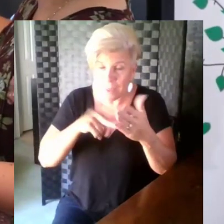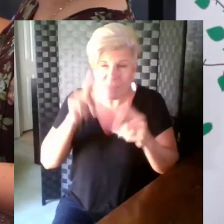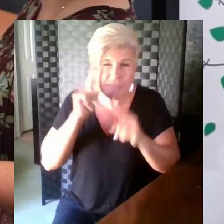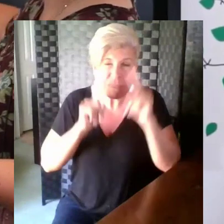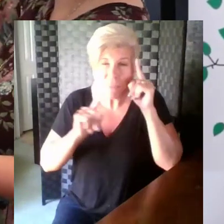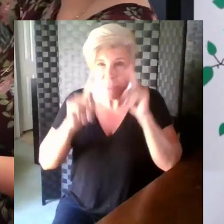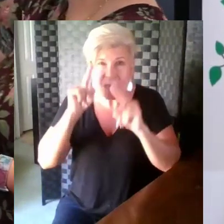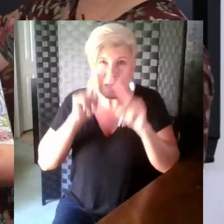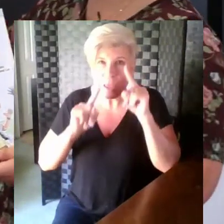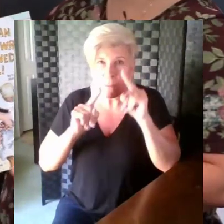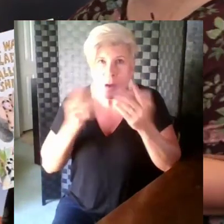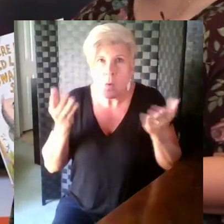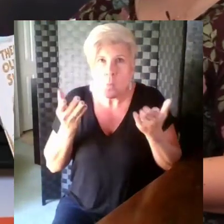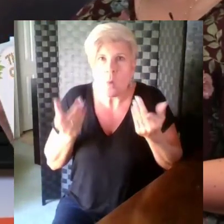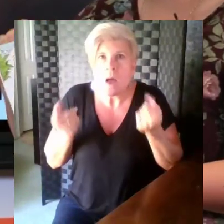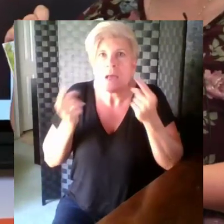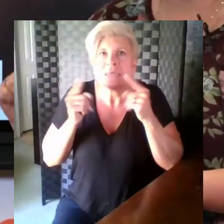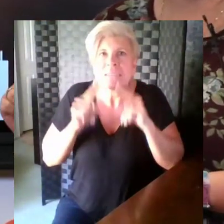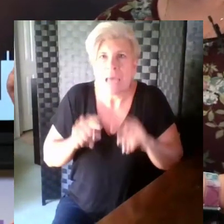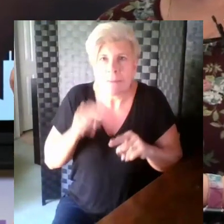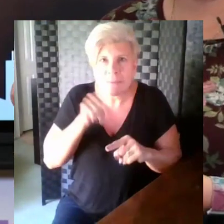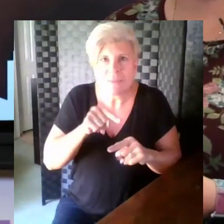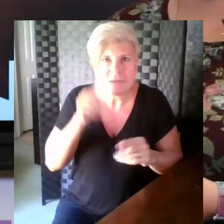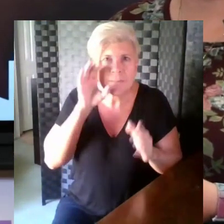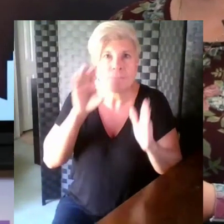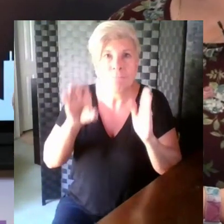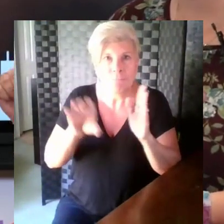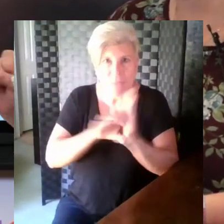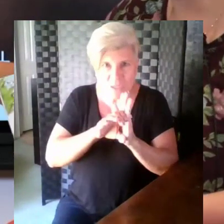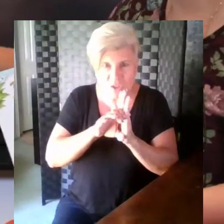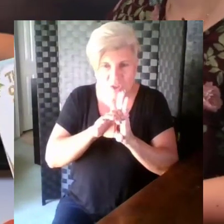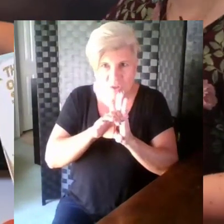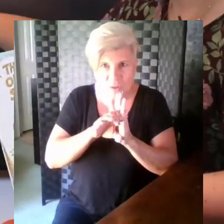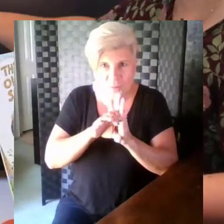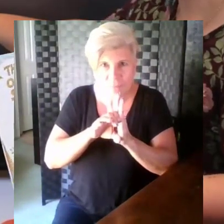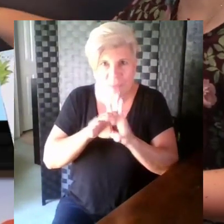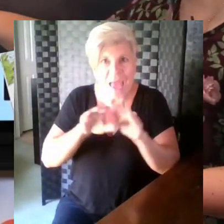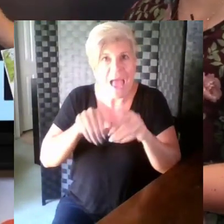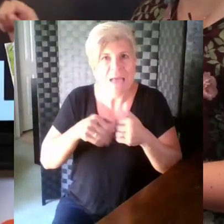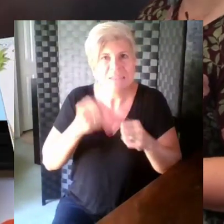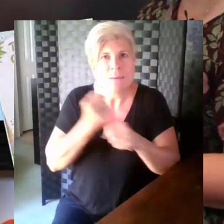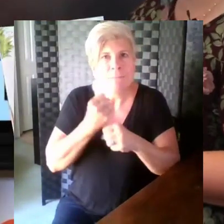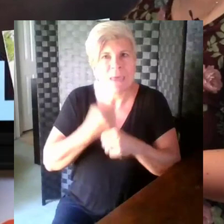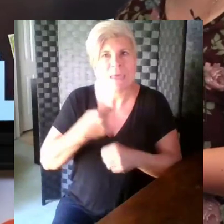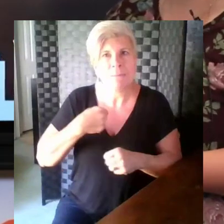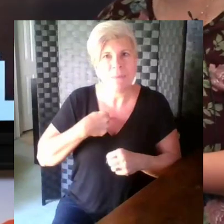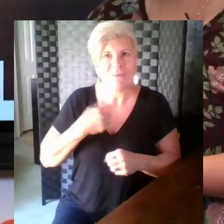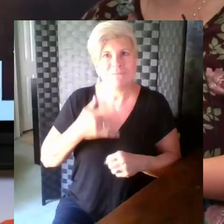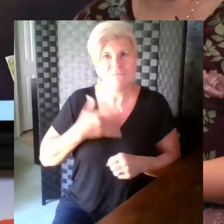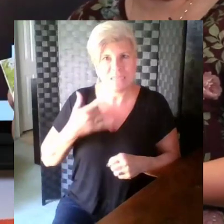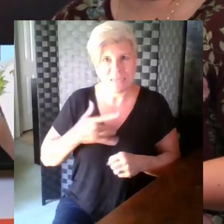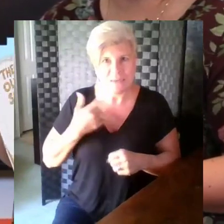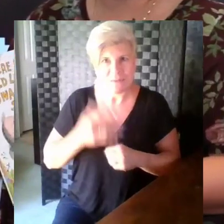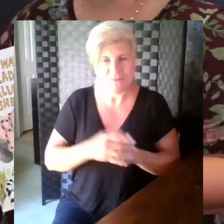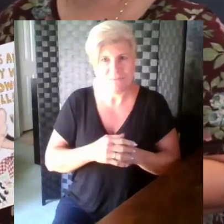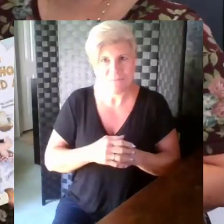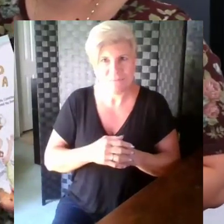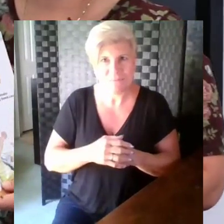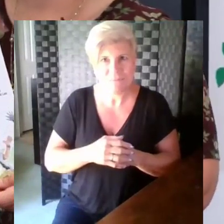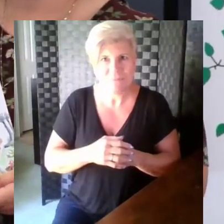think about what is happening in the pictures. How does it make me